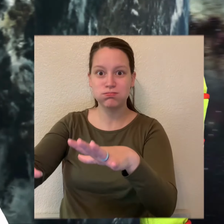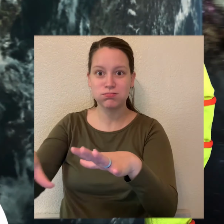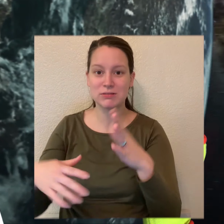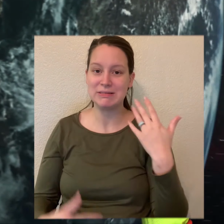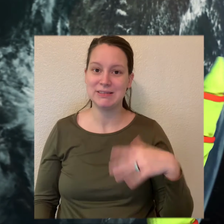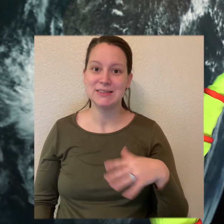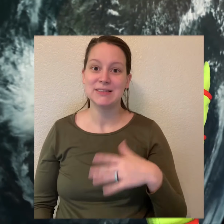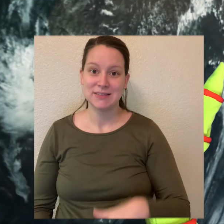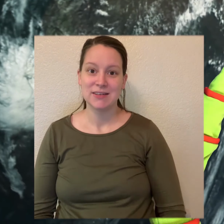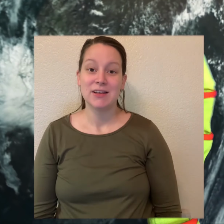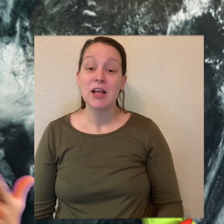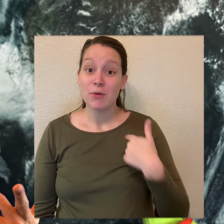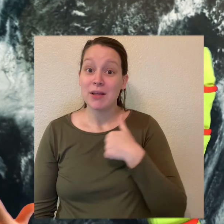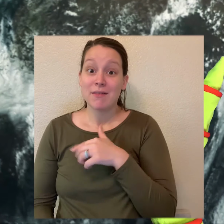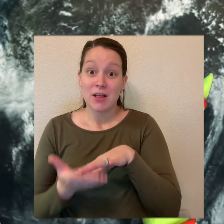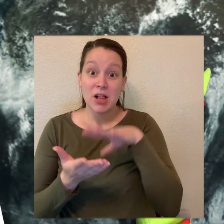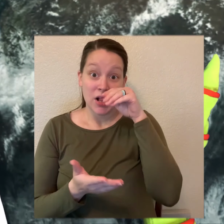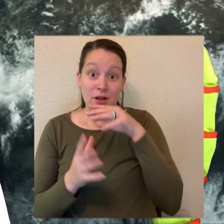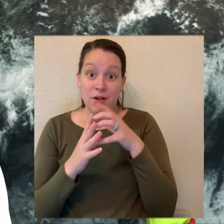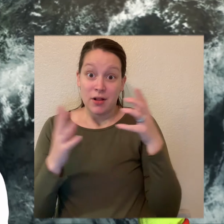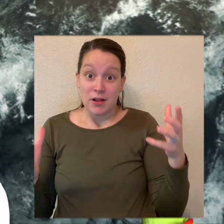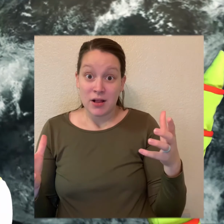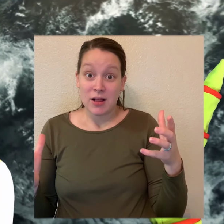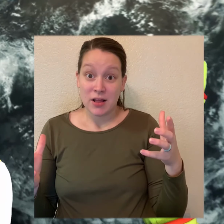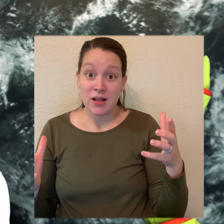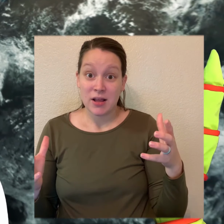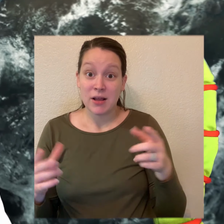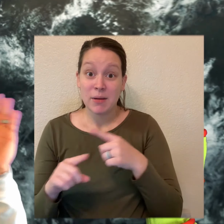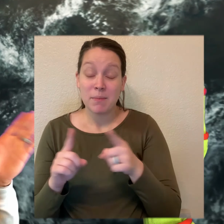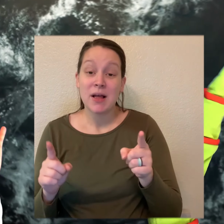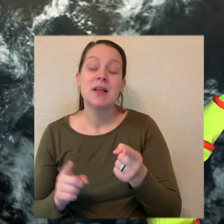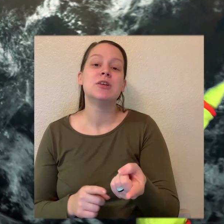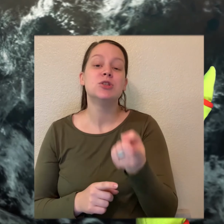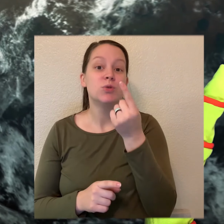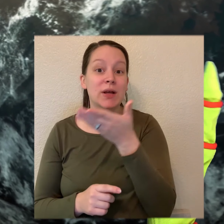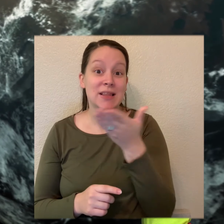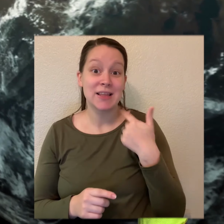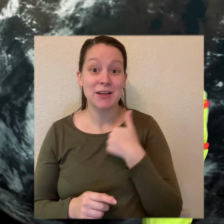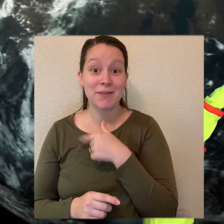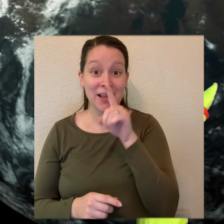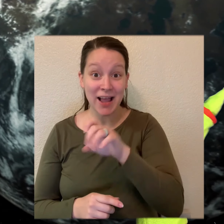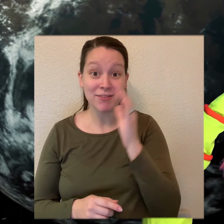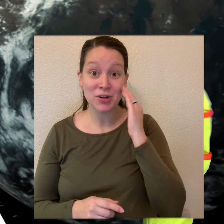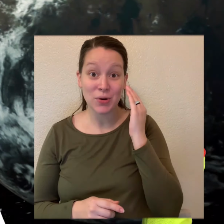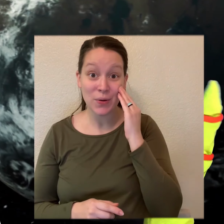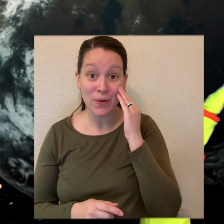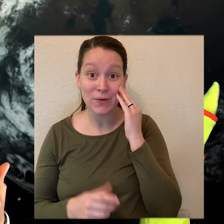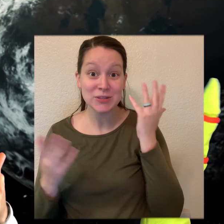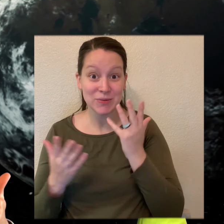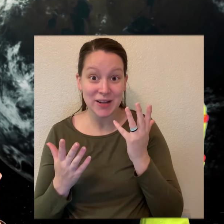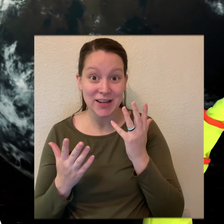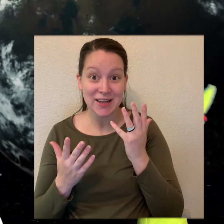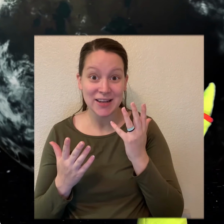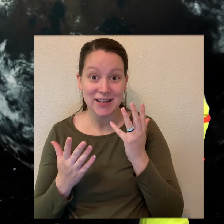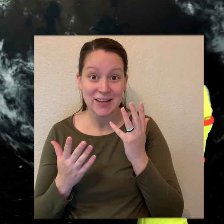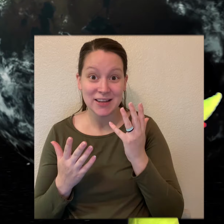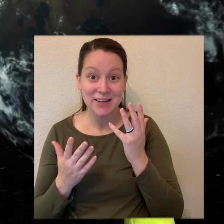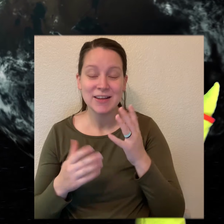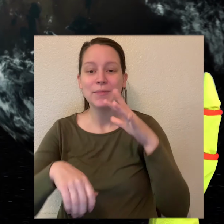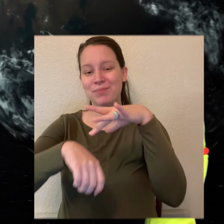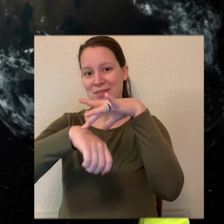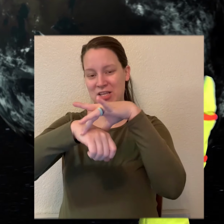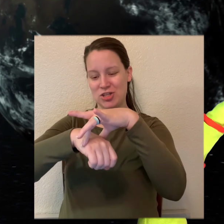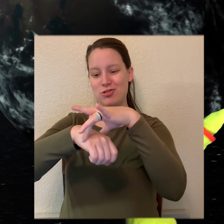Well, Buggy, we're getting close to the end and we've learned a lot But there's still just one more thing to know, so let's give it all we've got